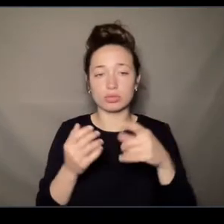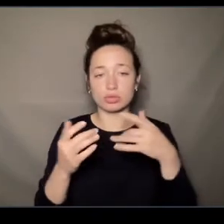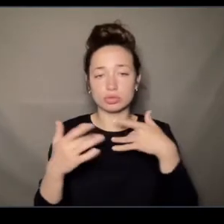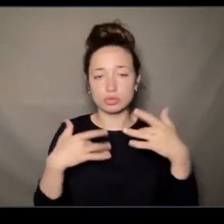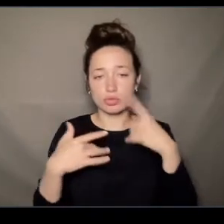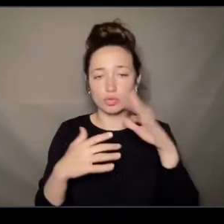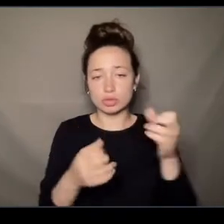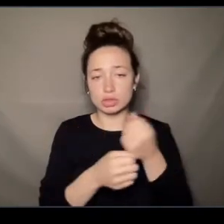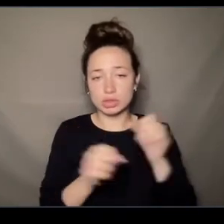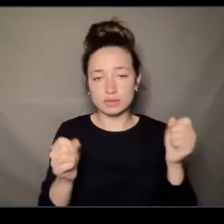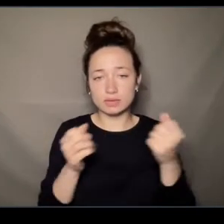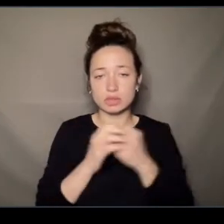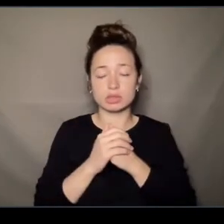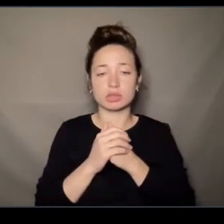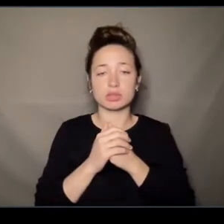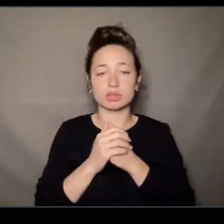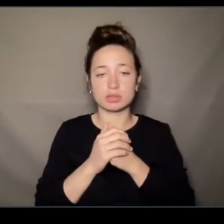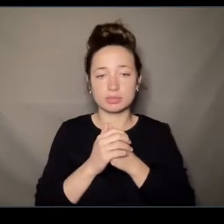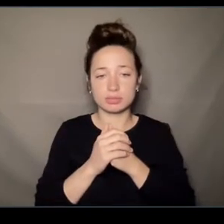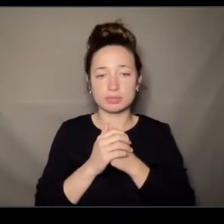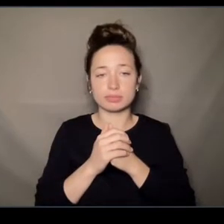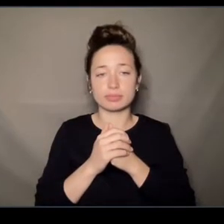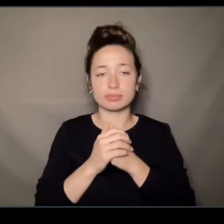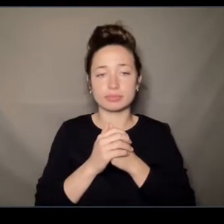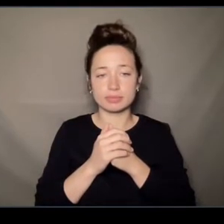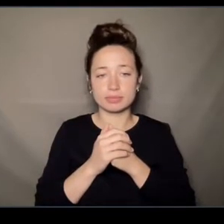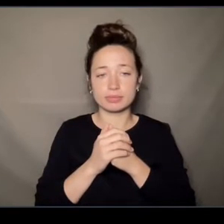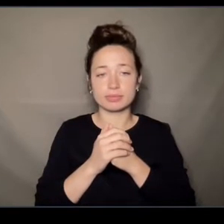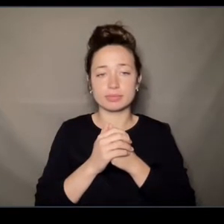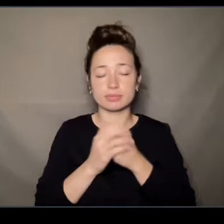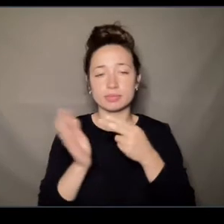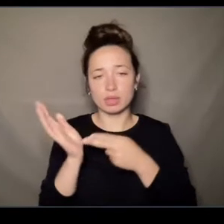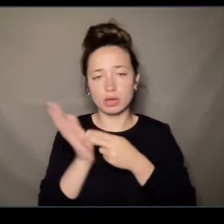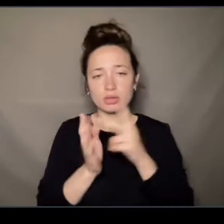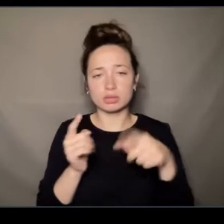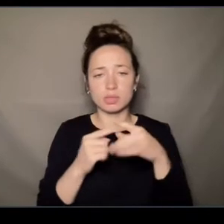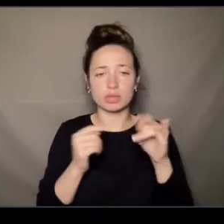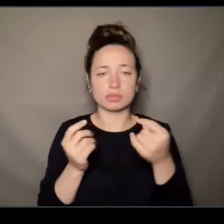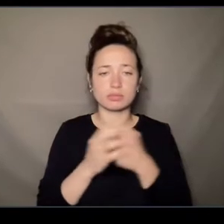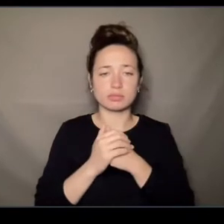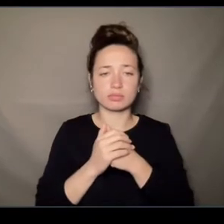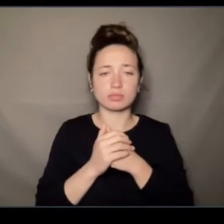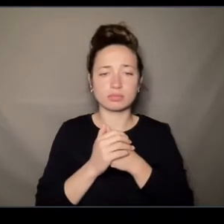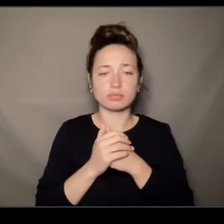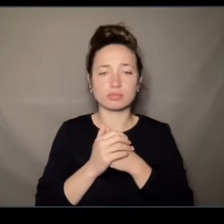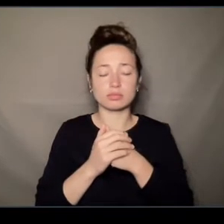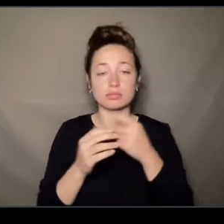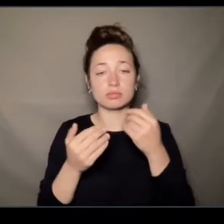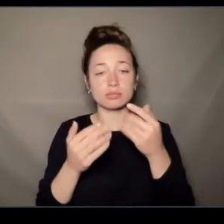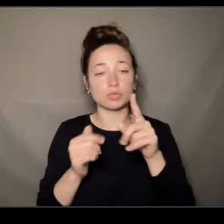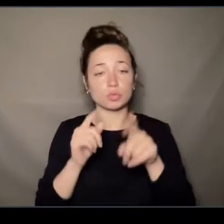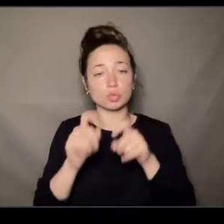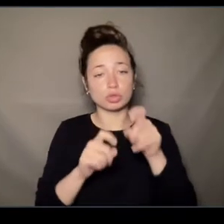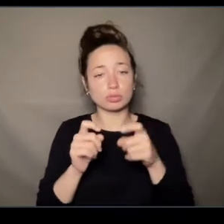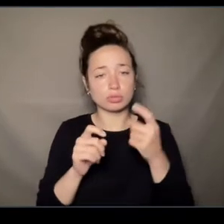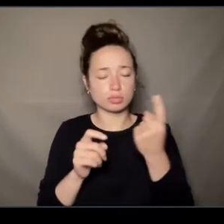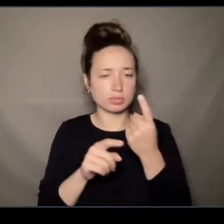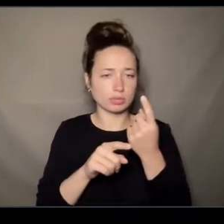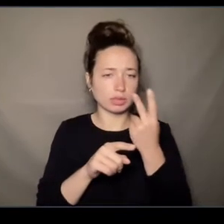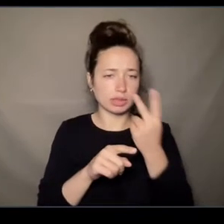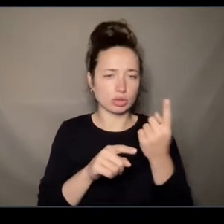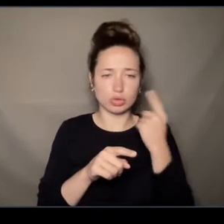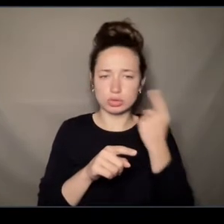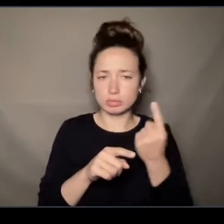Let them know that you're concerned for their safety. Be honest about it, that you question that you might have seen something or heard